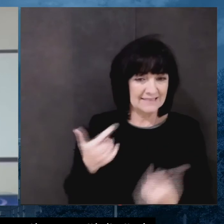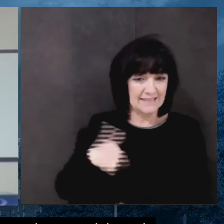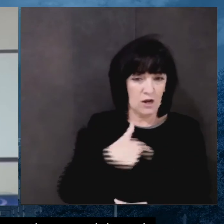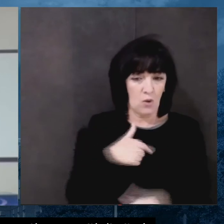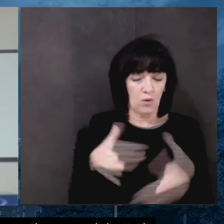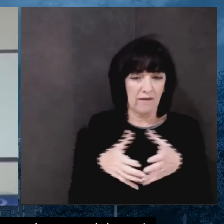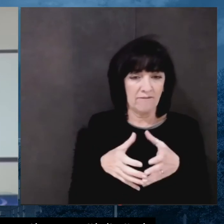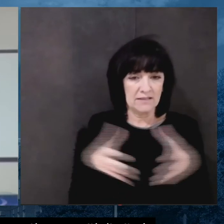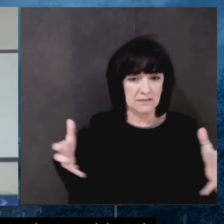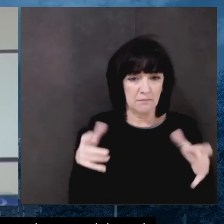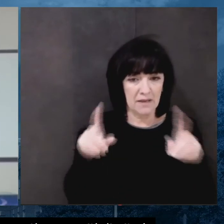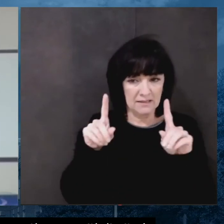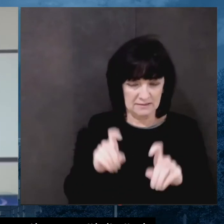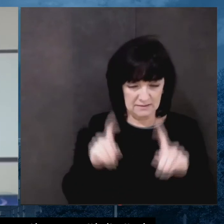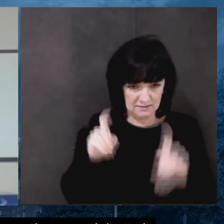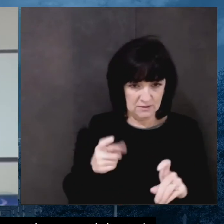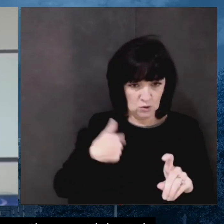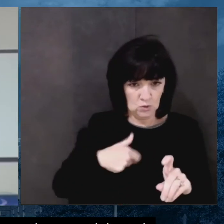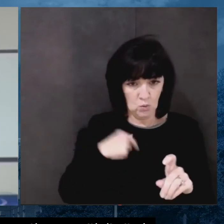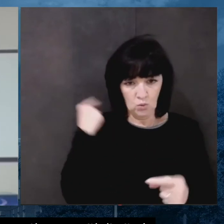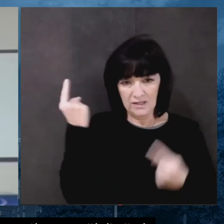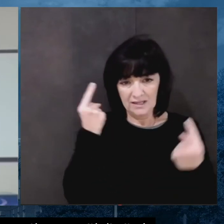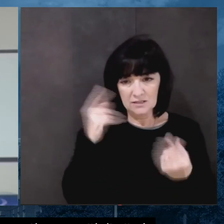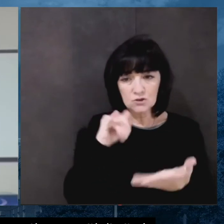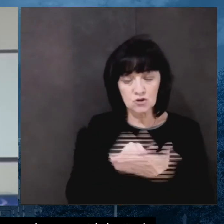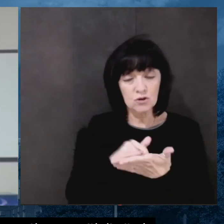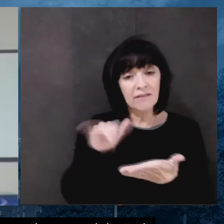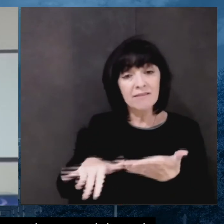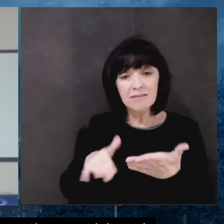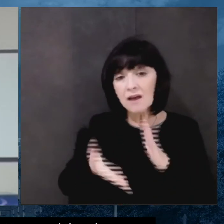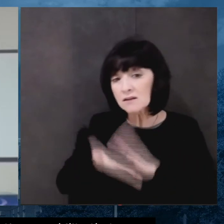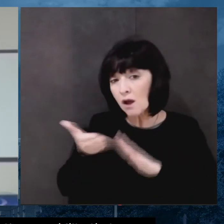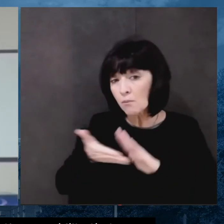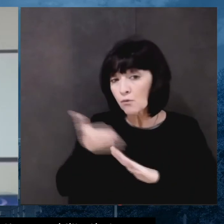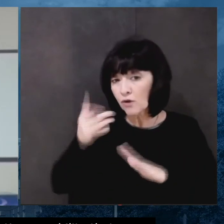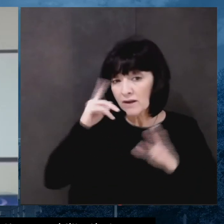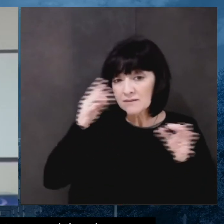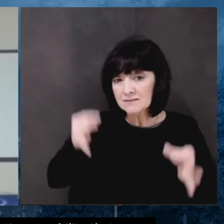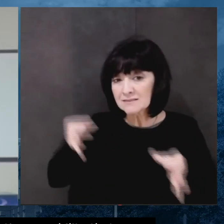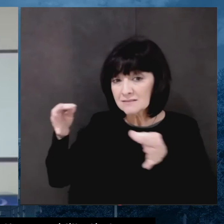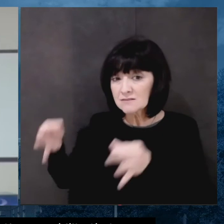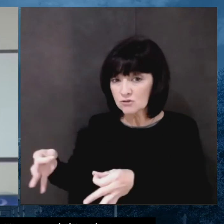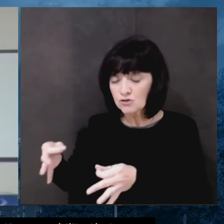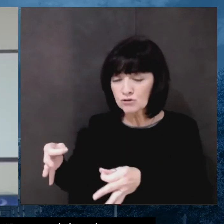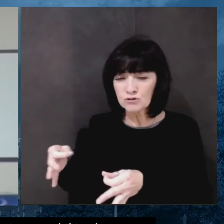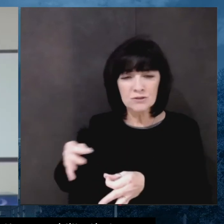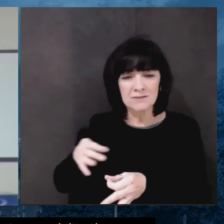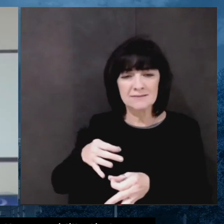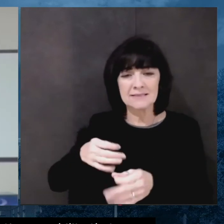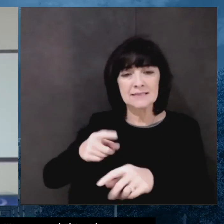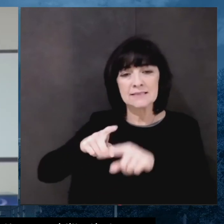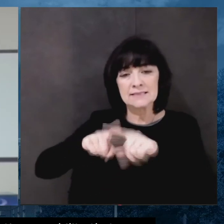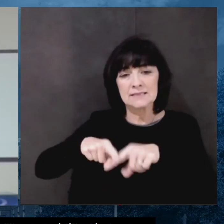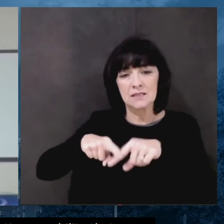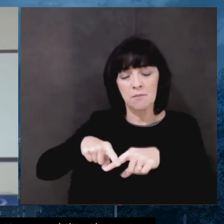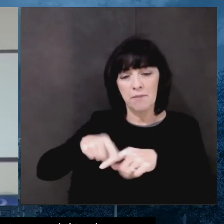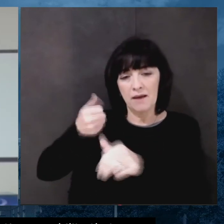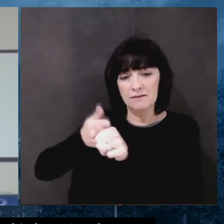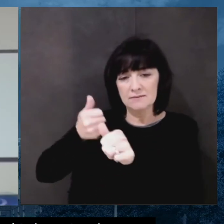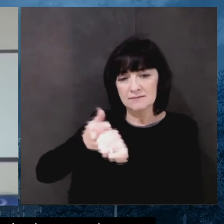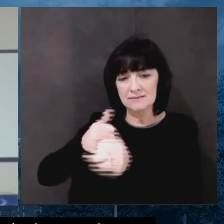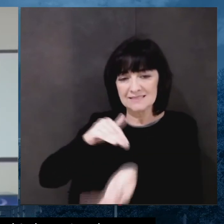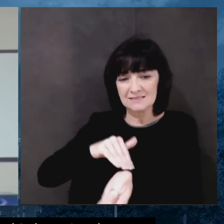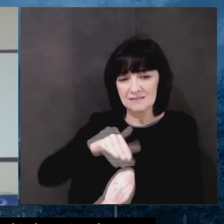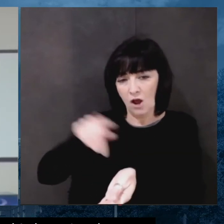that we can consider this. But this is an operational decision and also a clinical judgment. And we would like to defer to